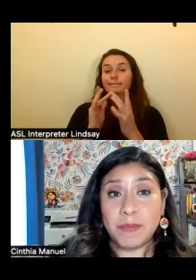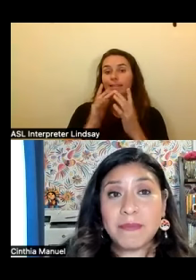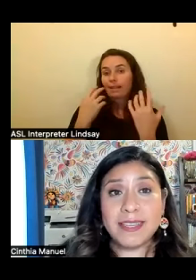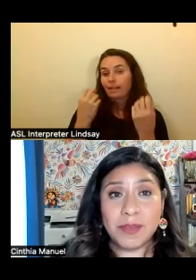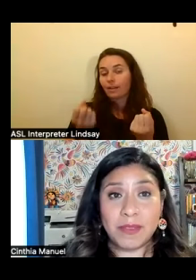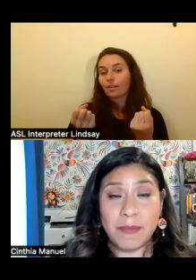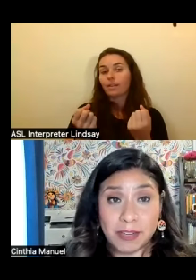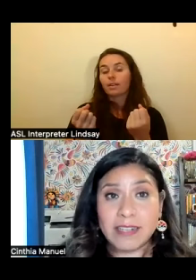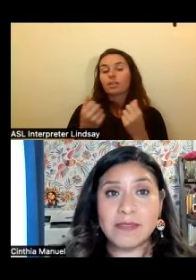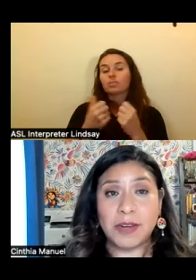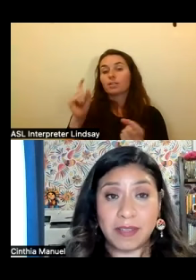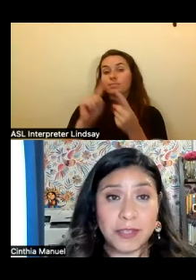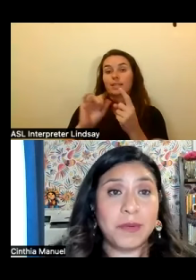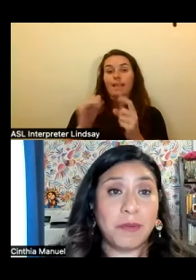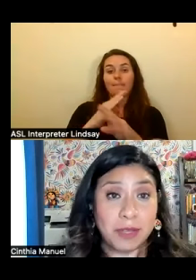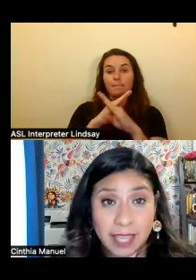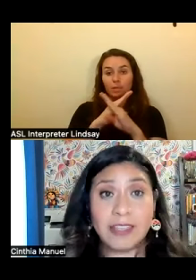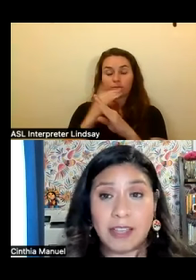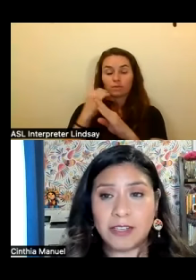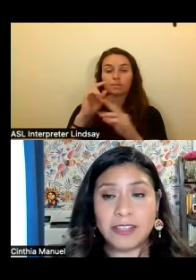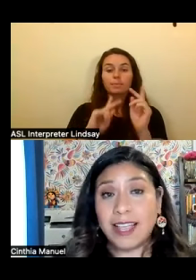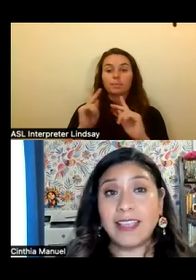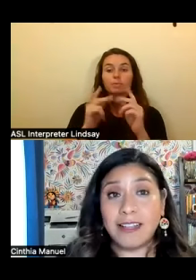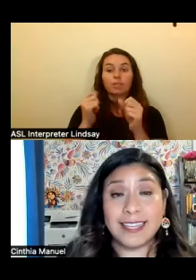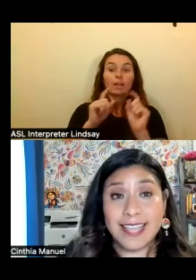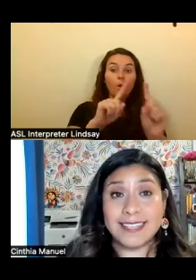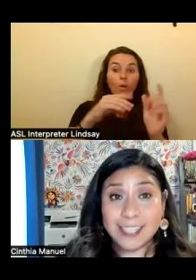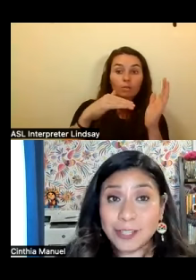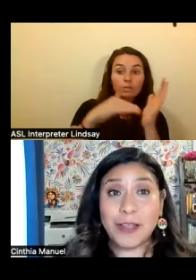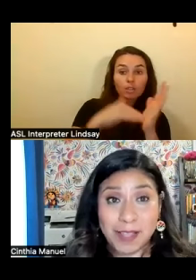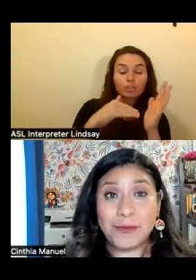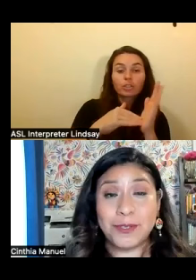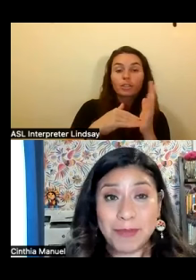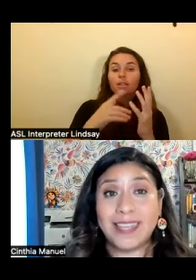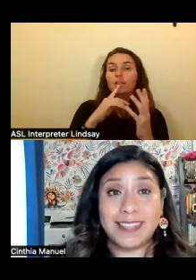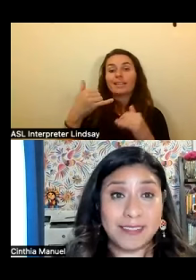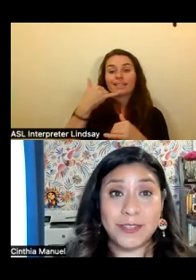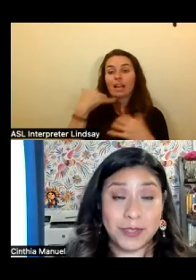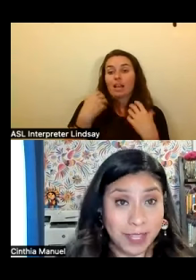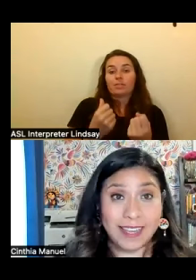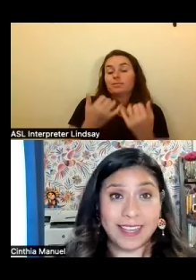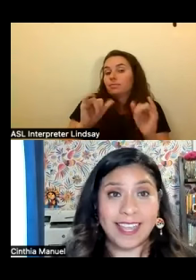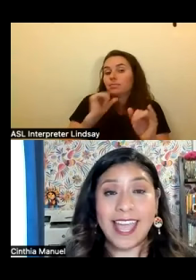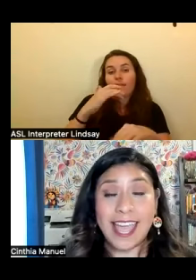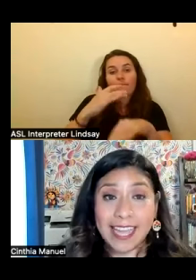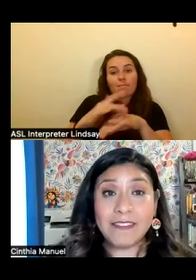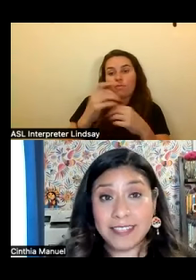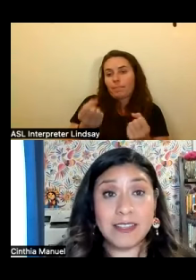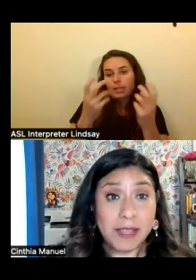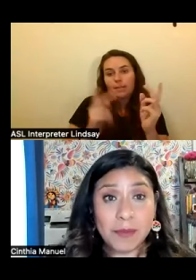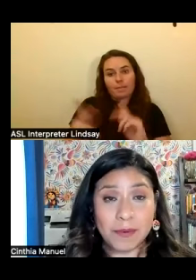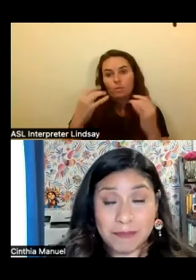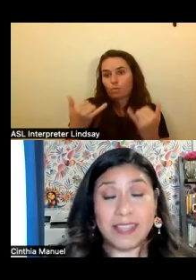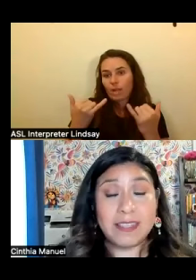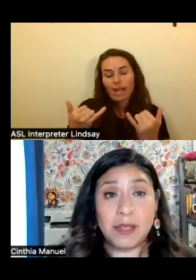To minimize some of the barriers for individuals to be able to get to the doctor, telehealth is still not available to many individuals today. And if it